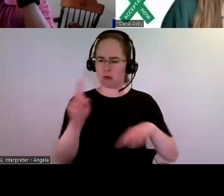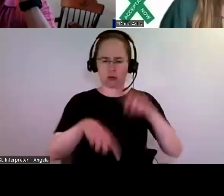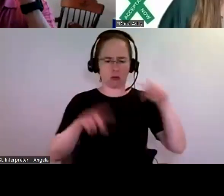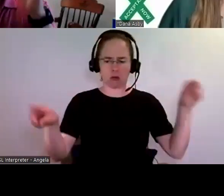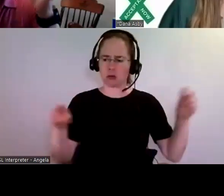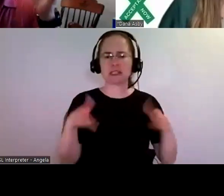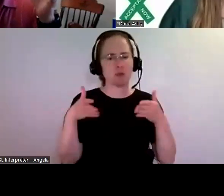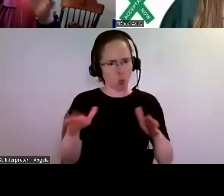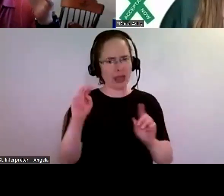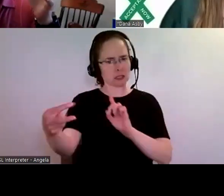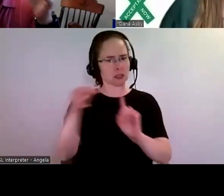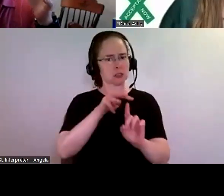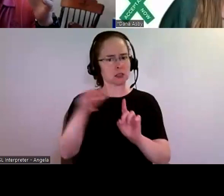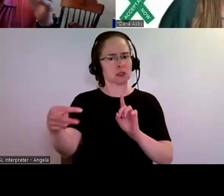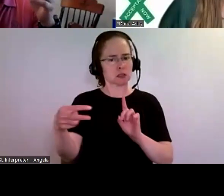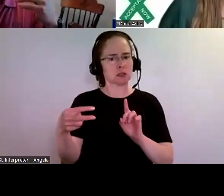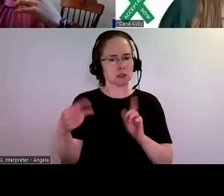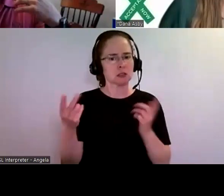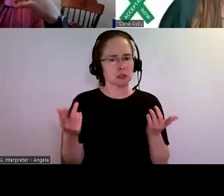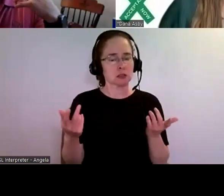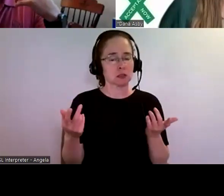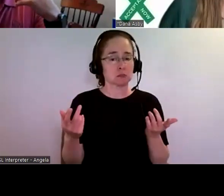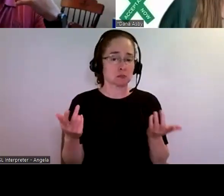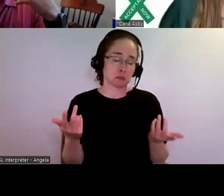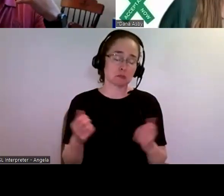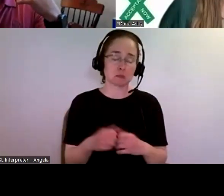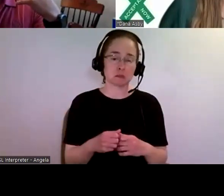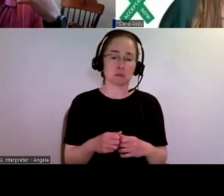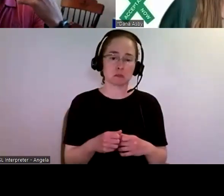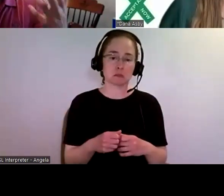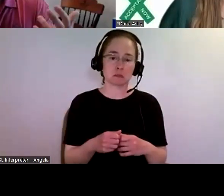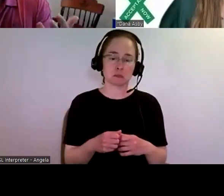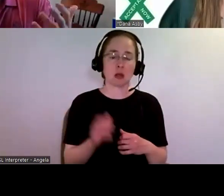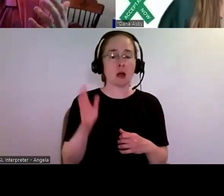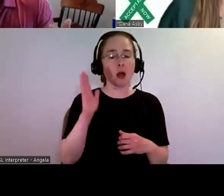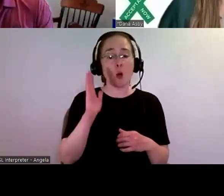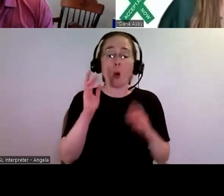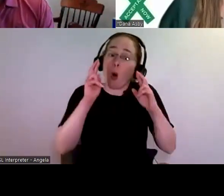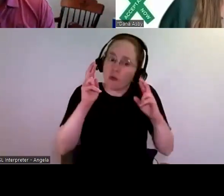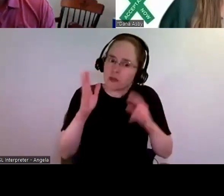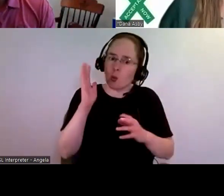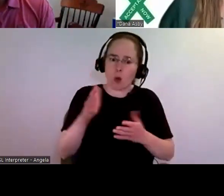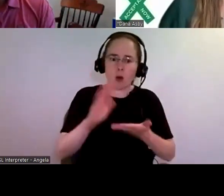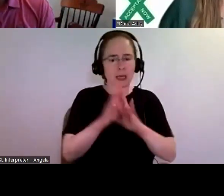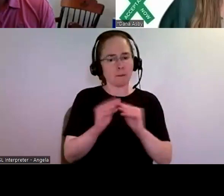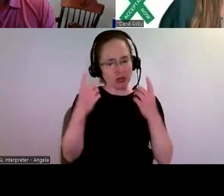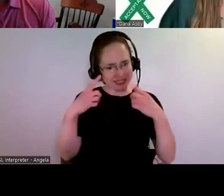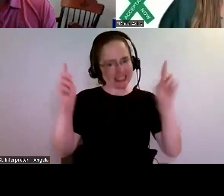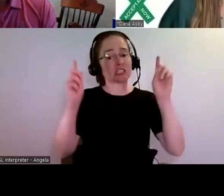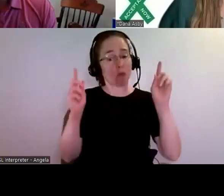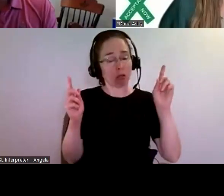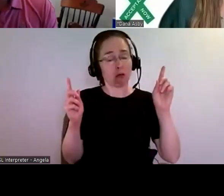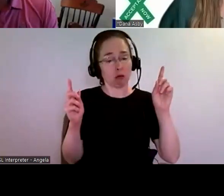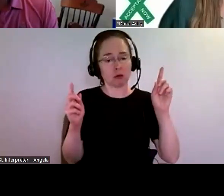different ways of looking at their condition. That's going to, I hope, be more successful, because